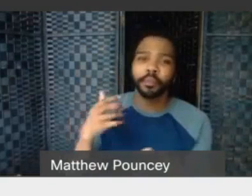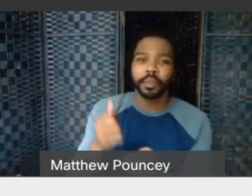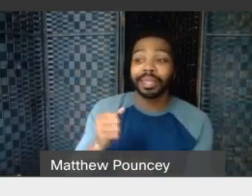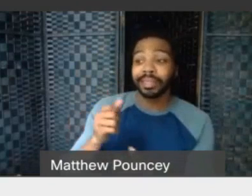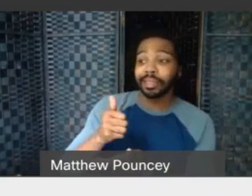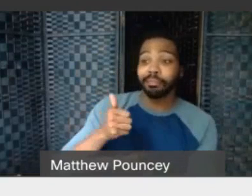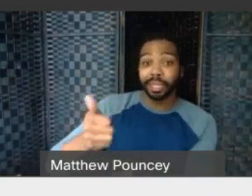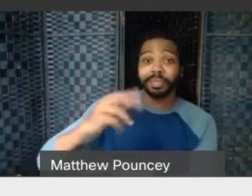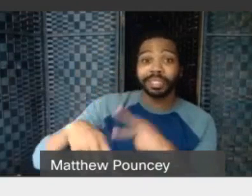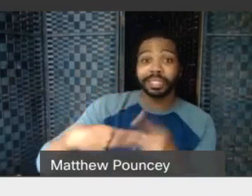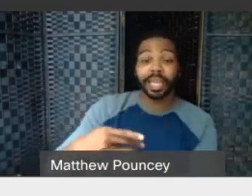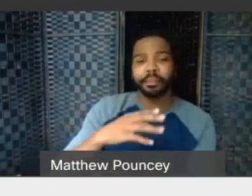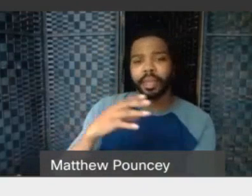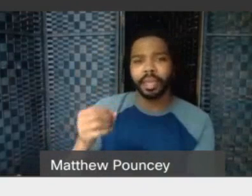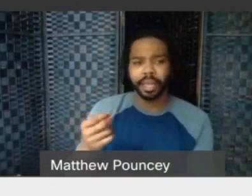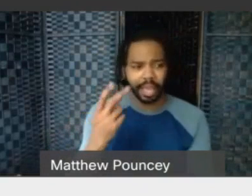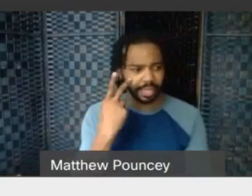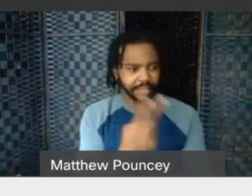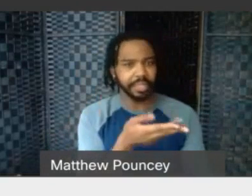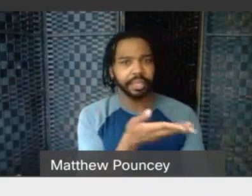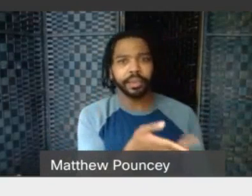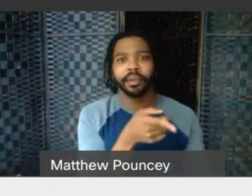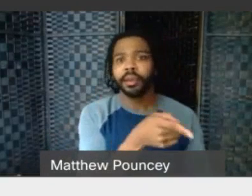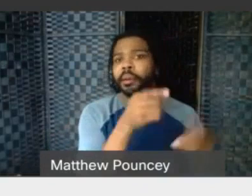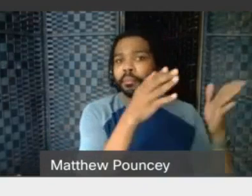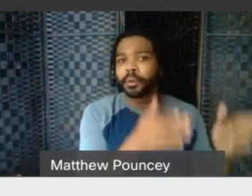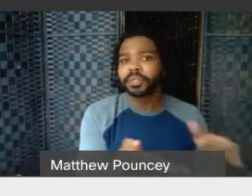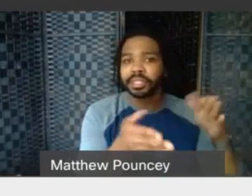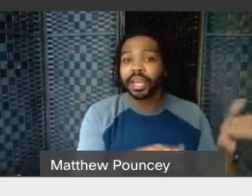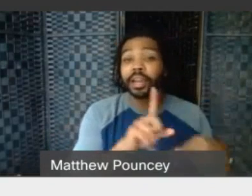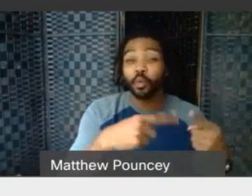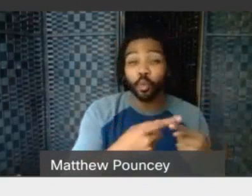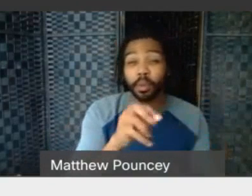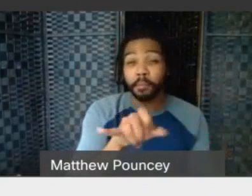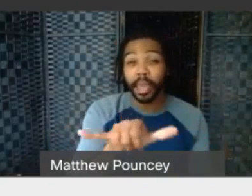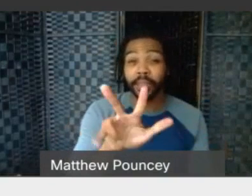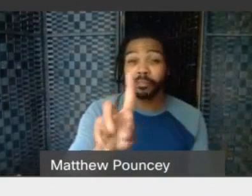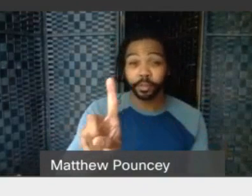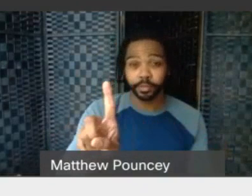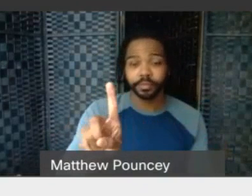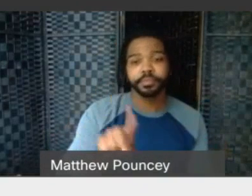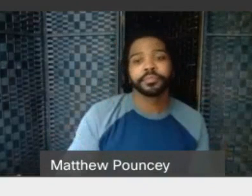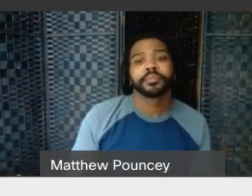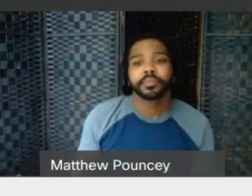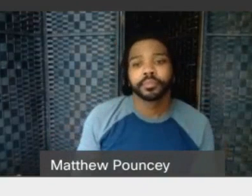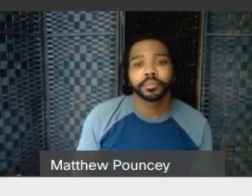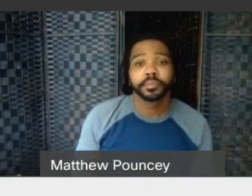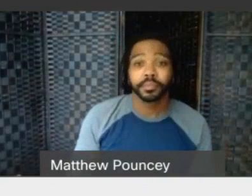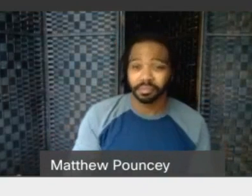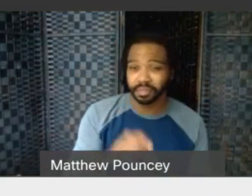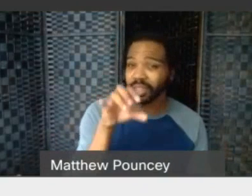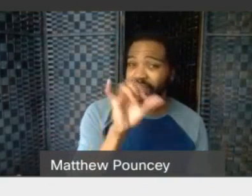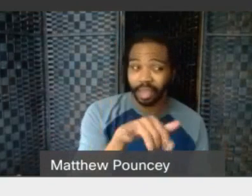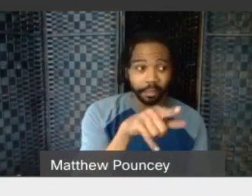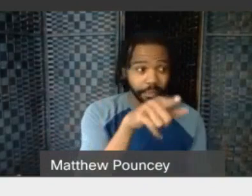in. There was a person who died on May the 31st, which was a